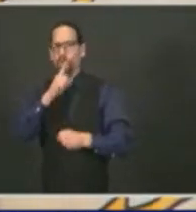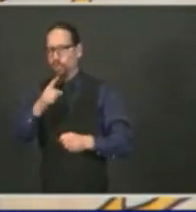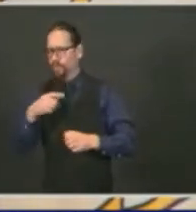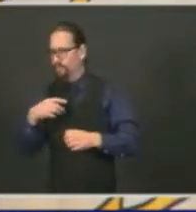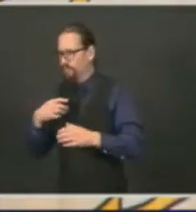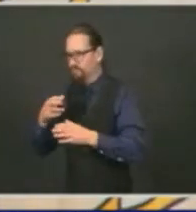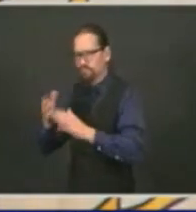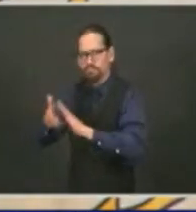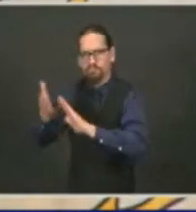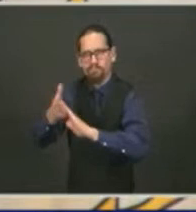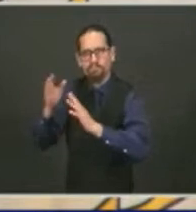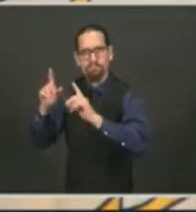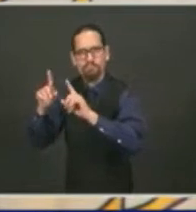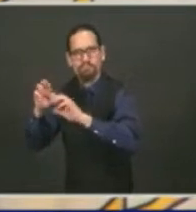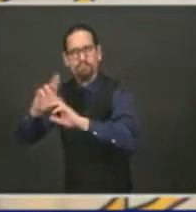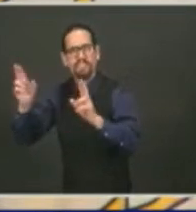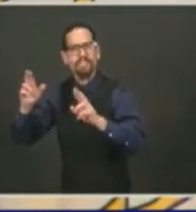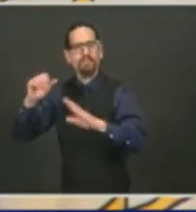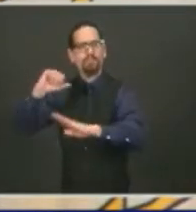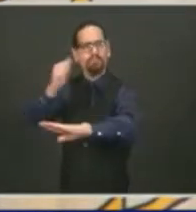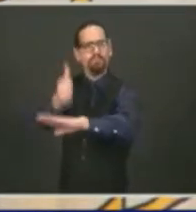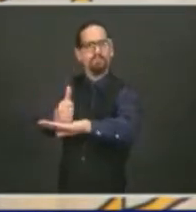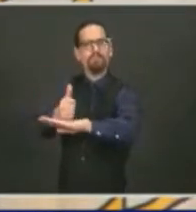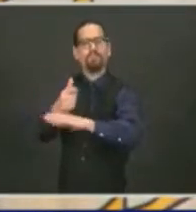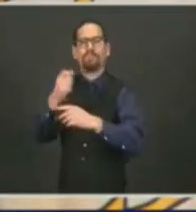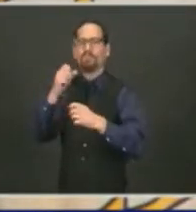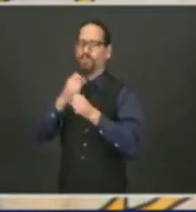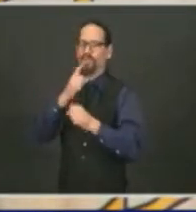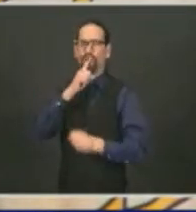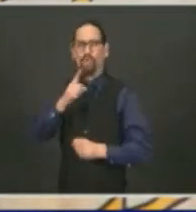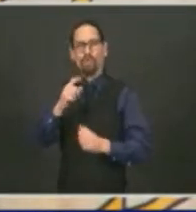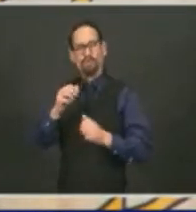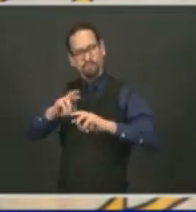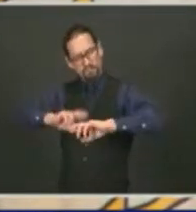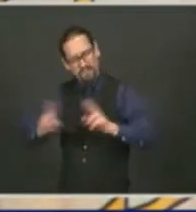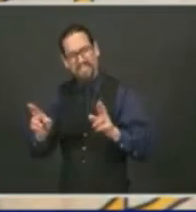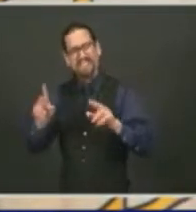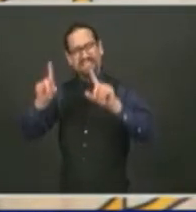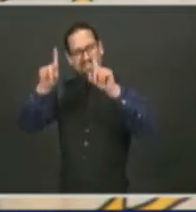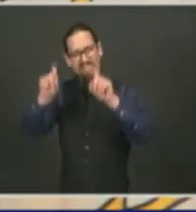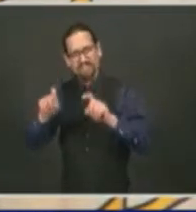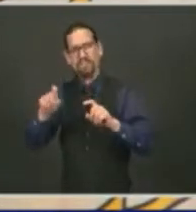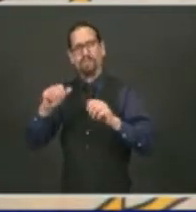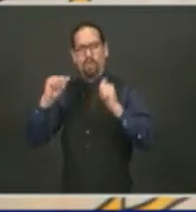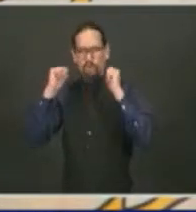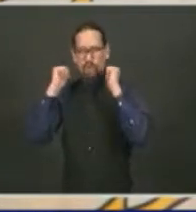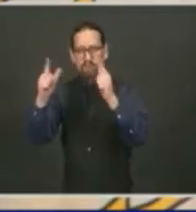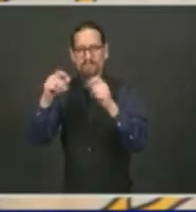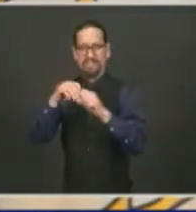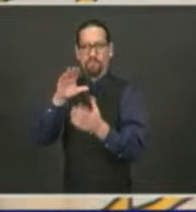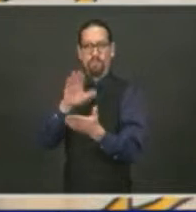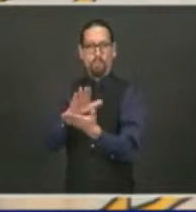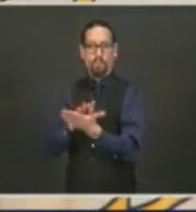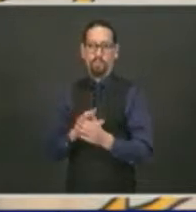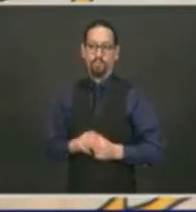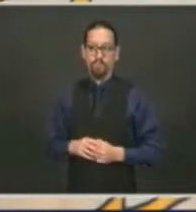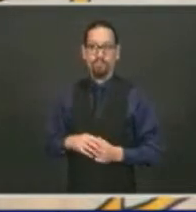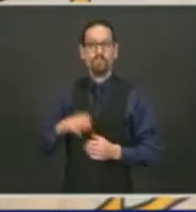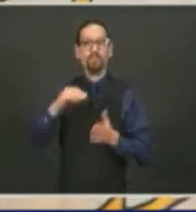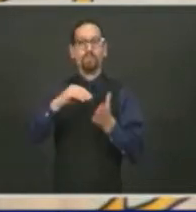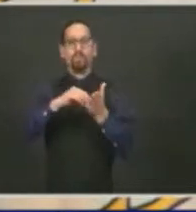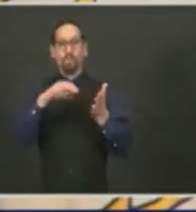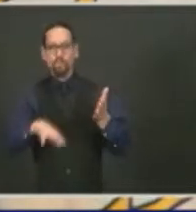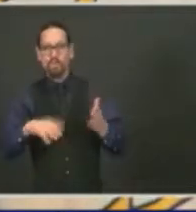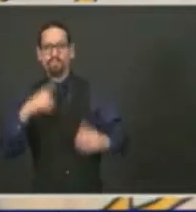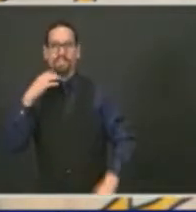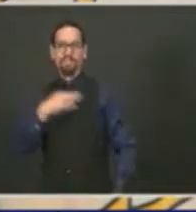testing event of the whole school, or regular testing where students and staff are tested